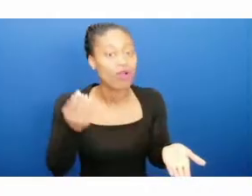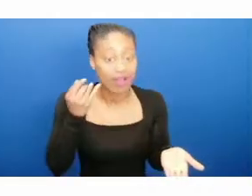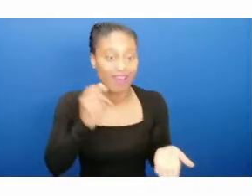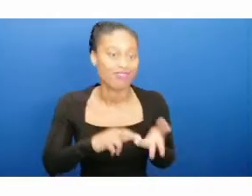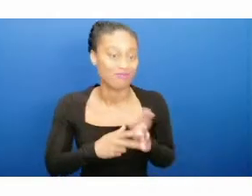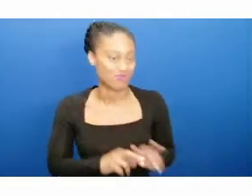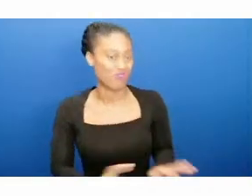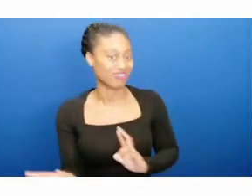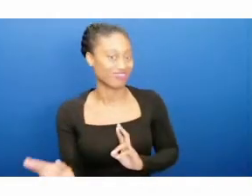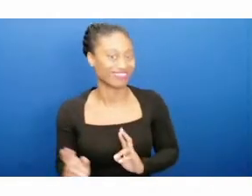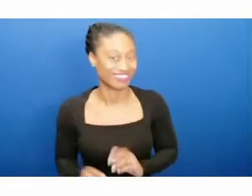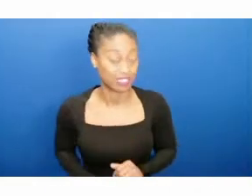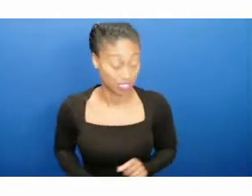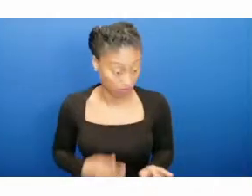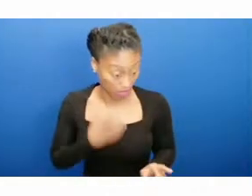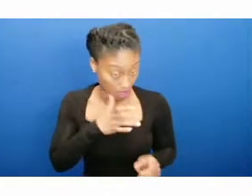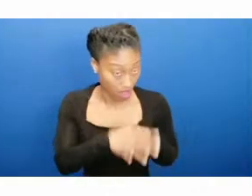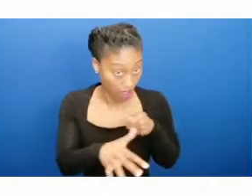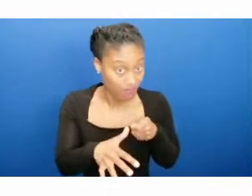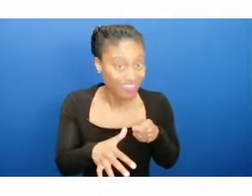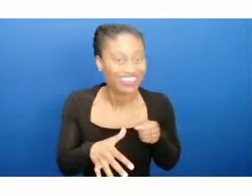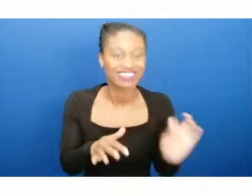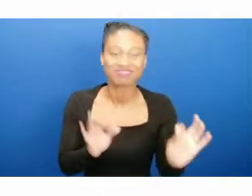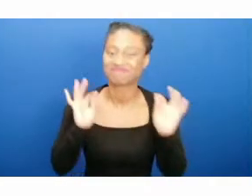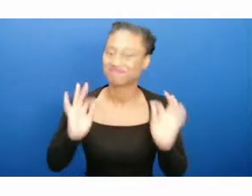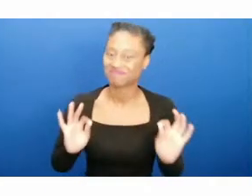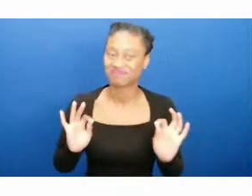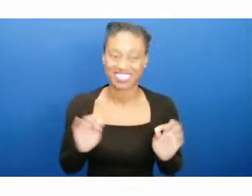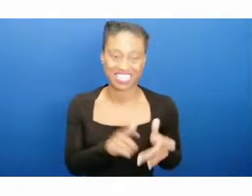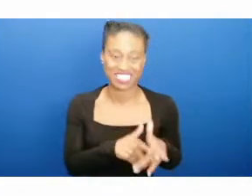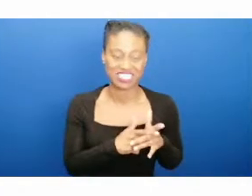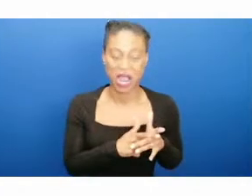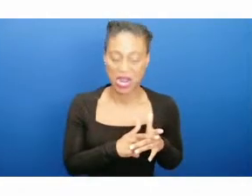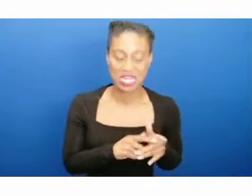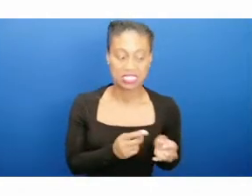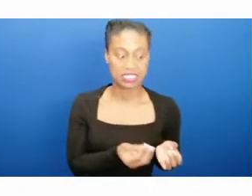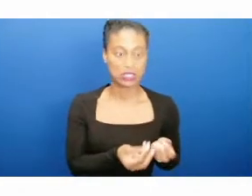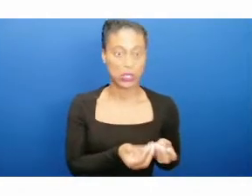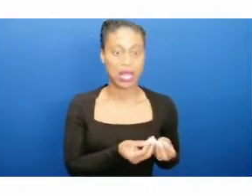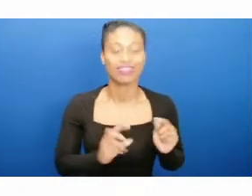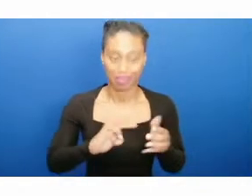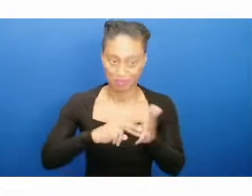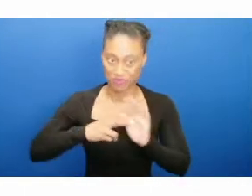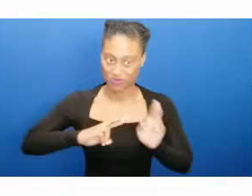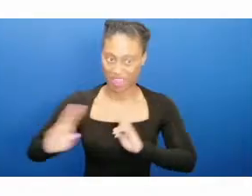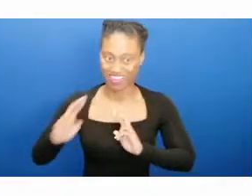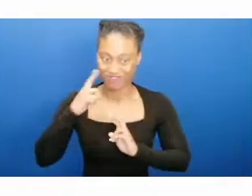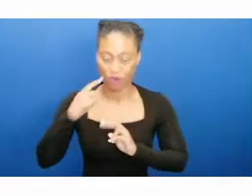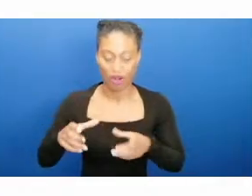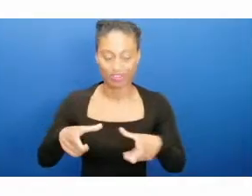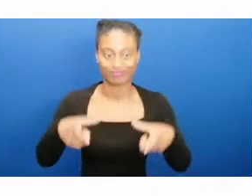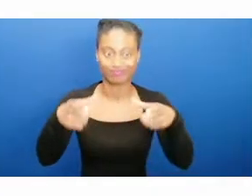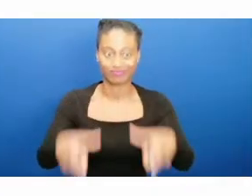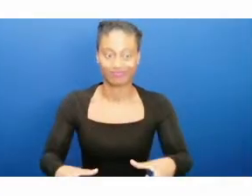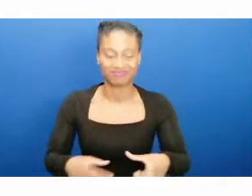to see how hot our oil is. And it's just starting to sizzle, so we're ready to put our tortillas in.